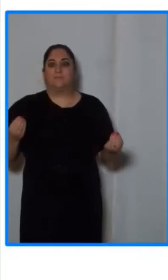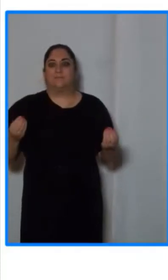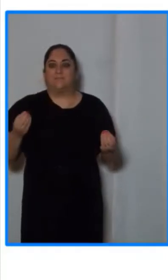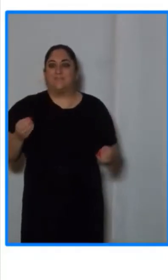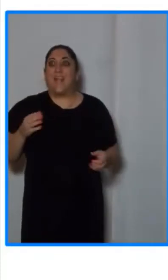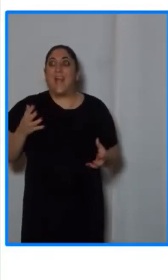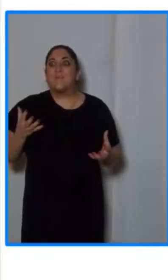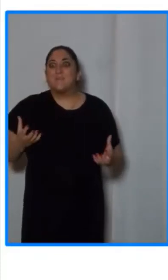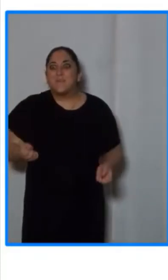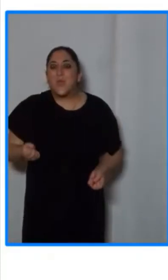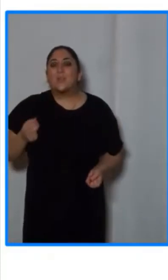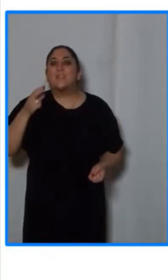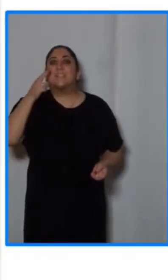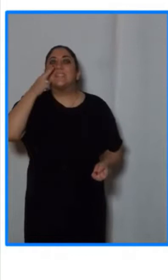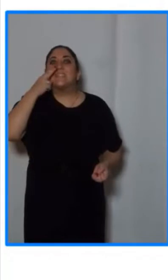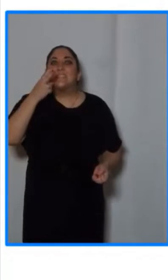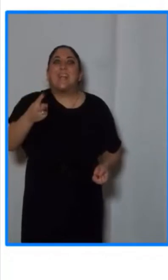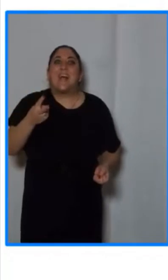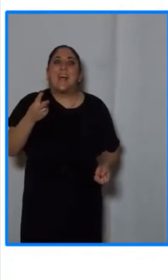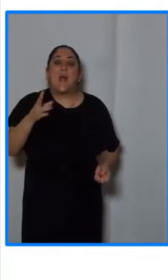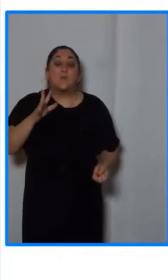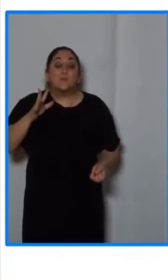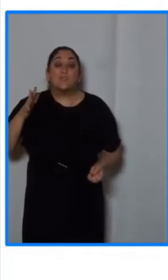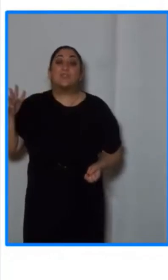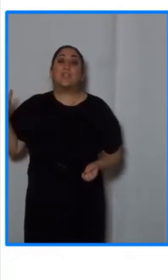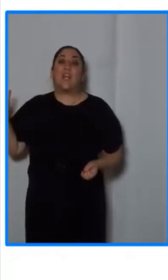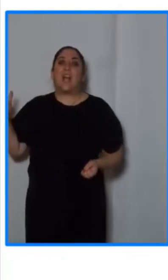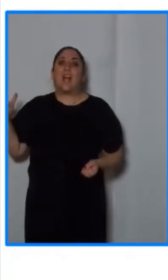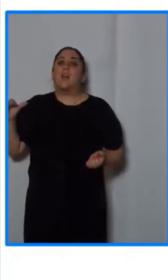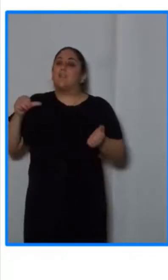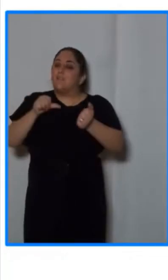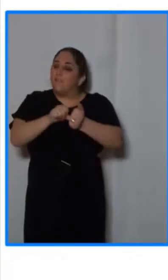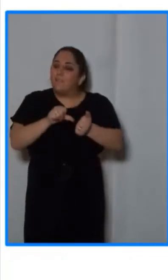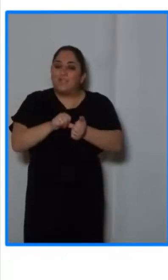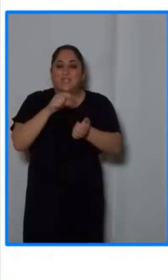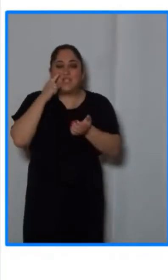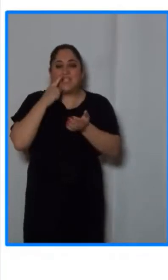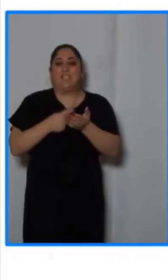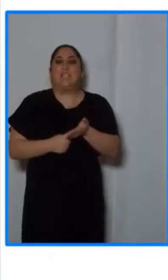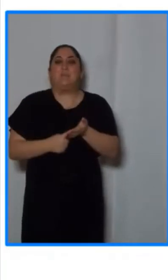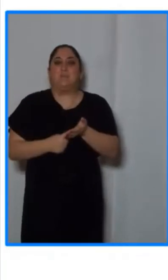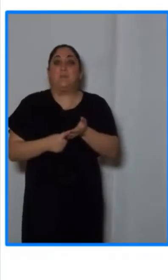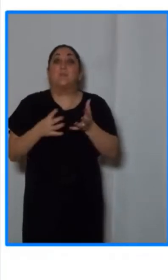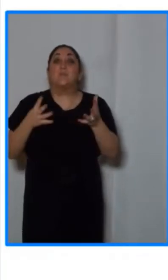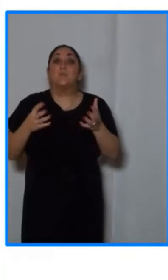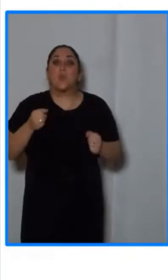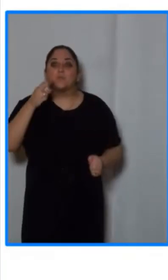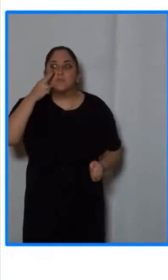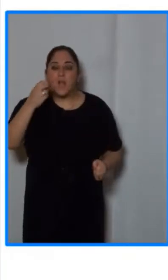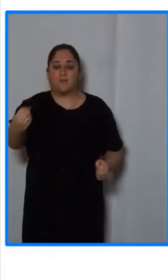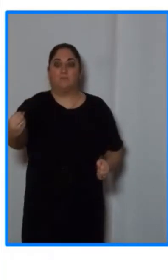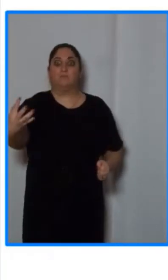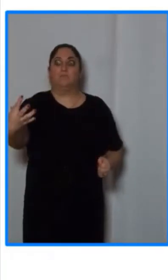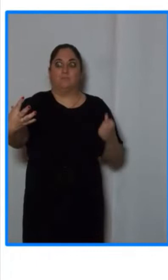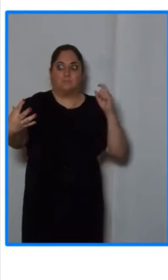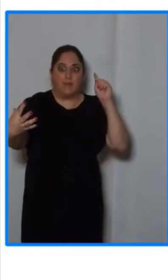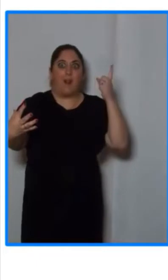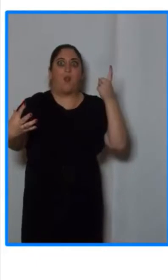would make it more appealing to click, but in fact, it makes it harder to find, which is exactly the opposite of what you want to achieve.